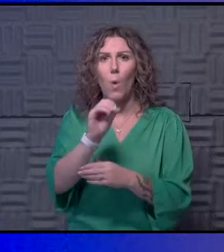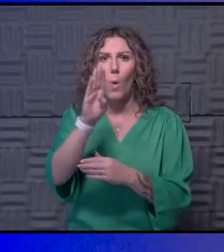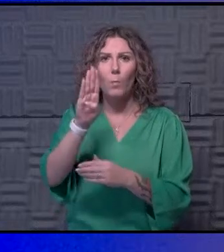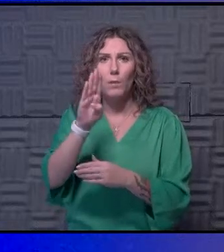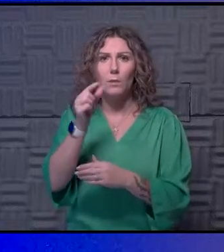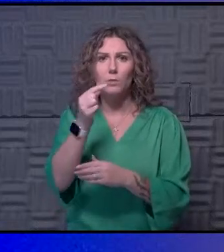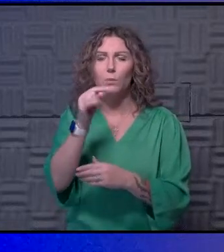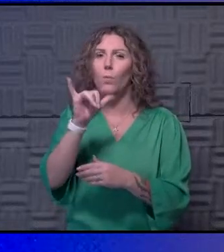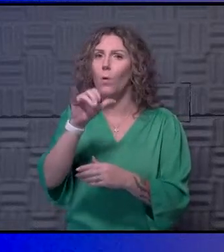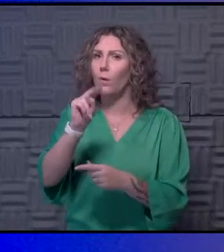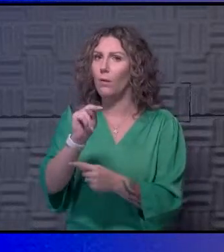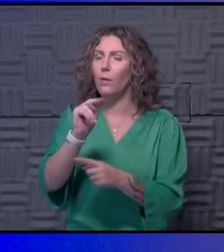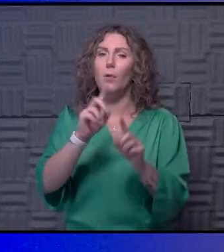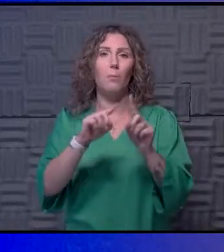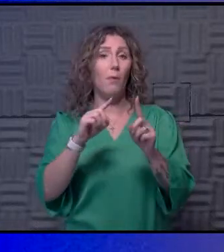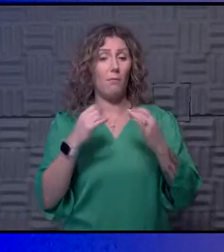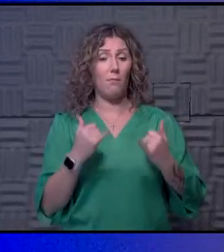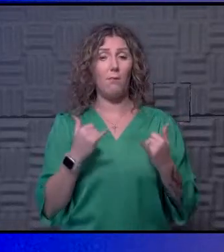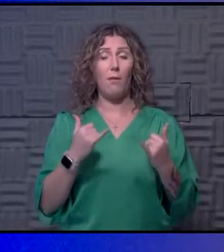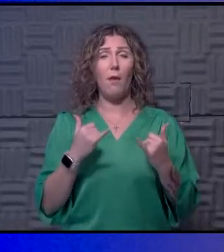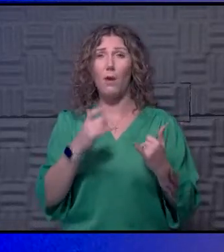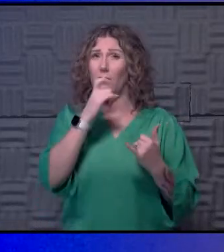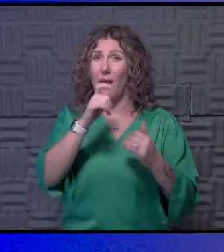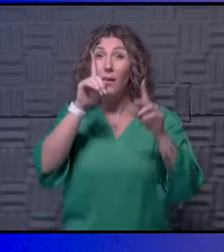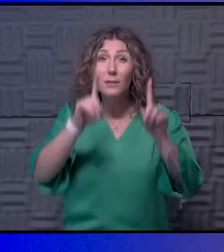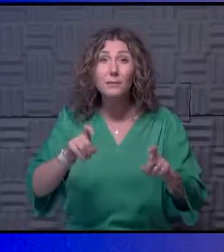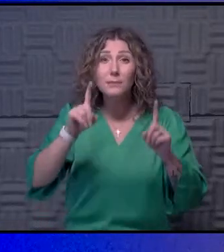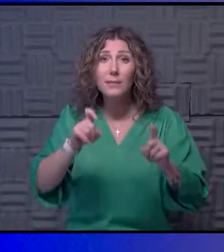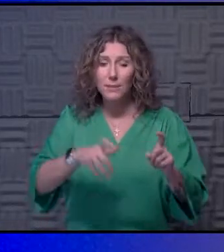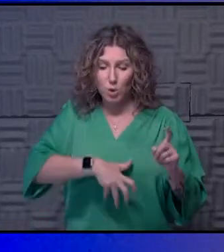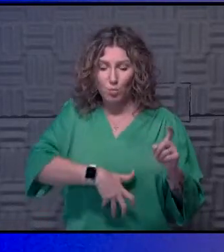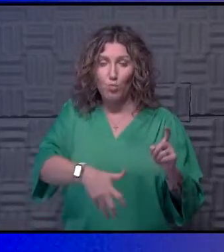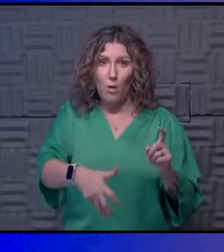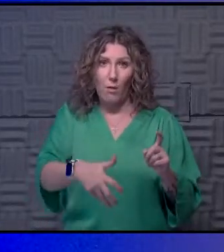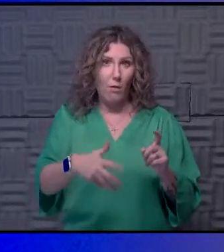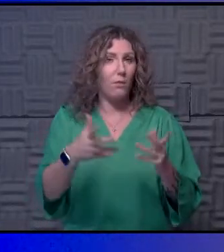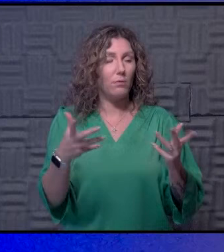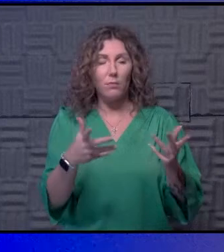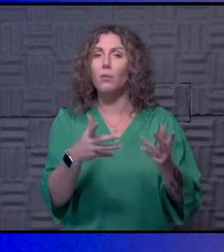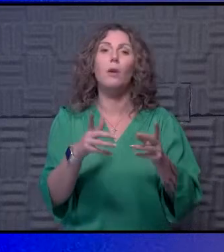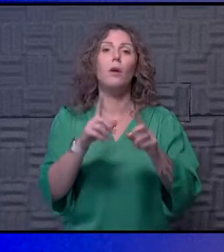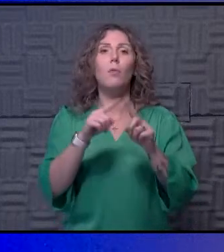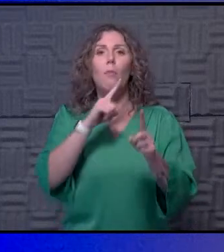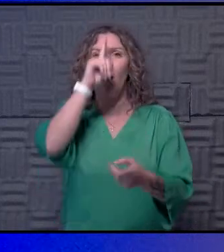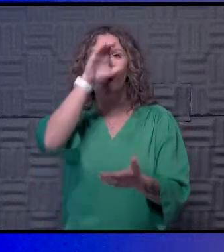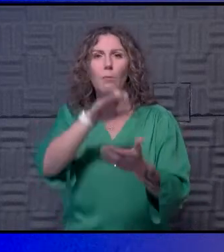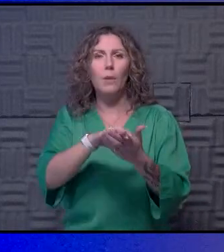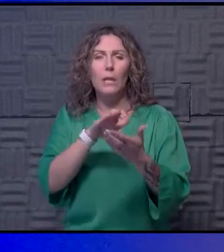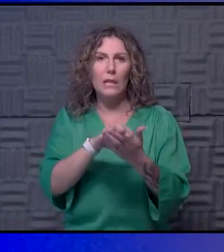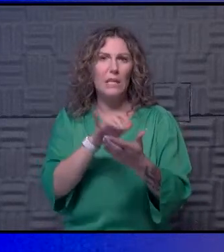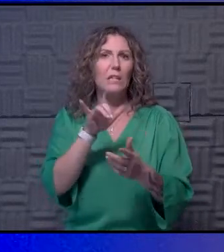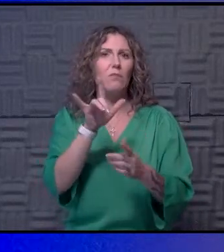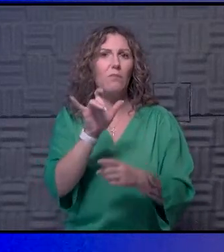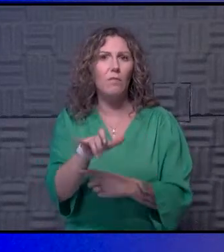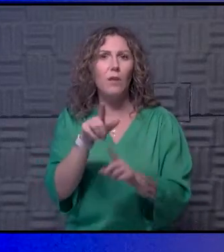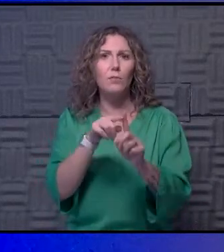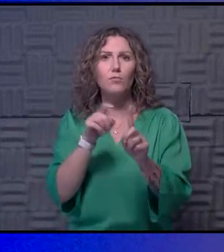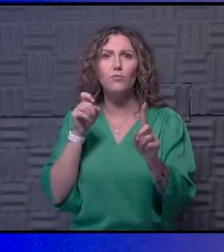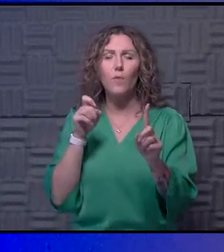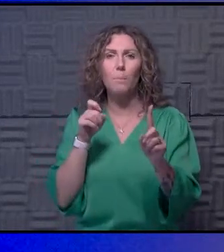OB-GYN as well. But right now, again, it hasn't been tested in those groups, but that is going to be, I believe, the wording from